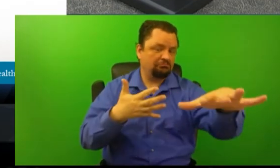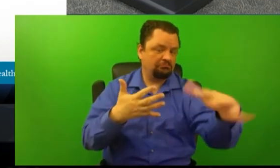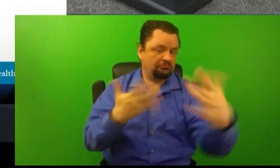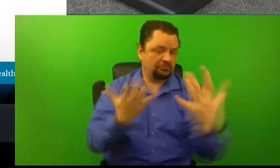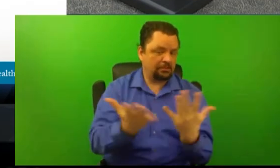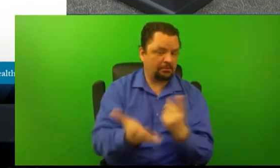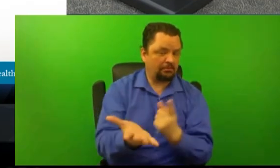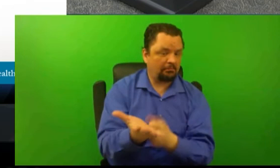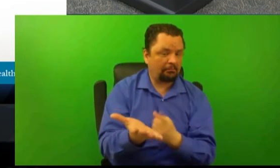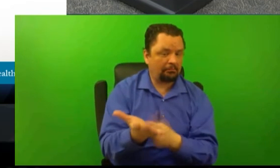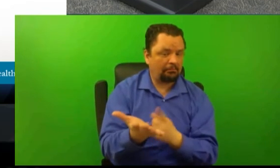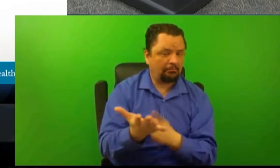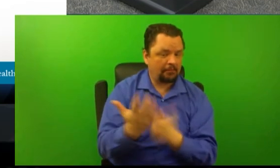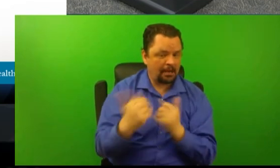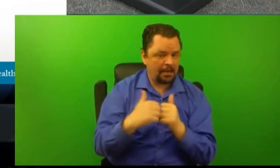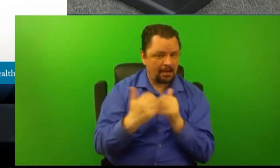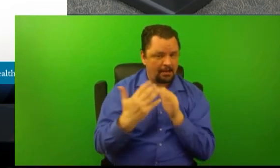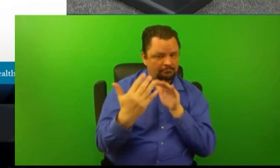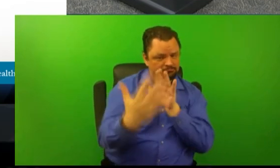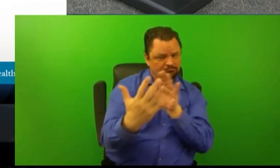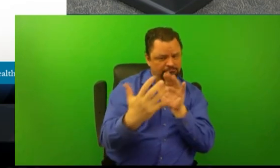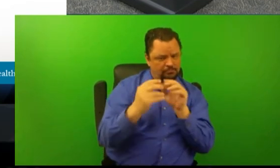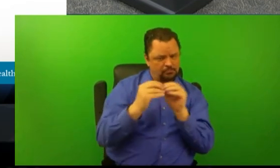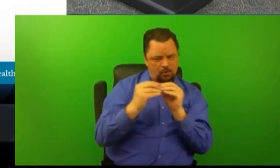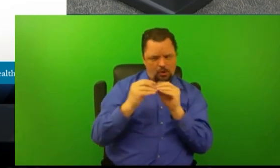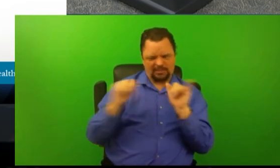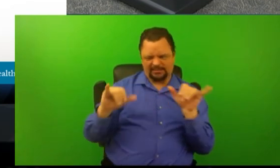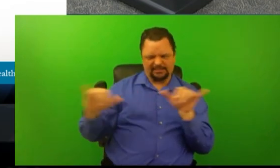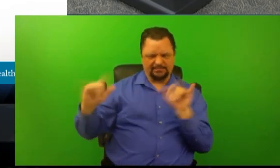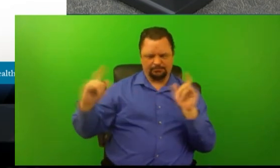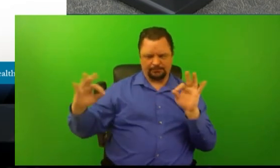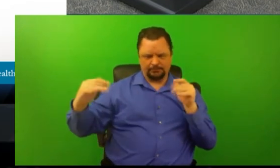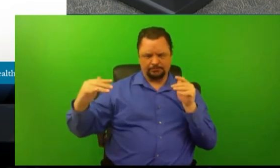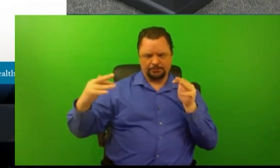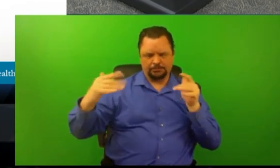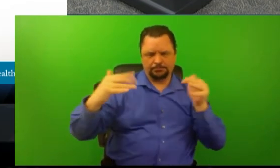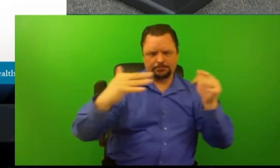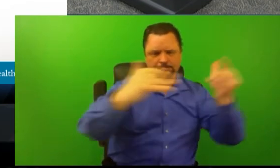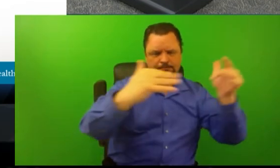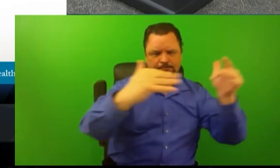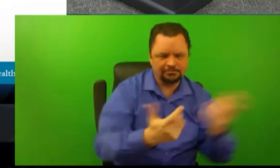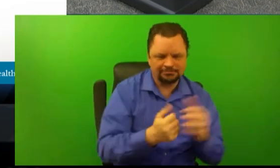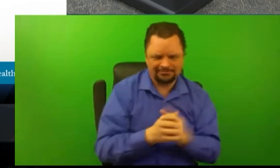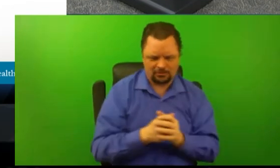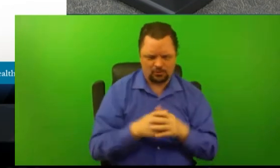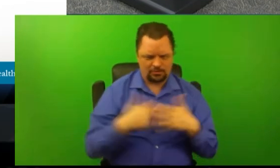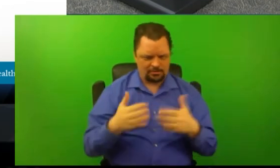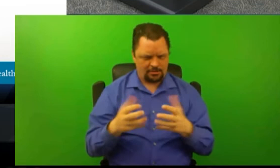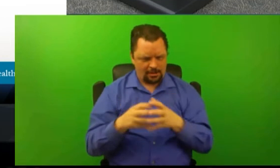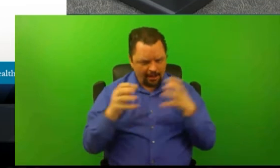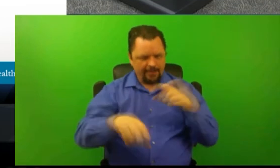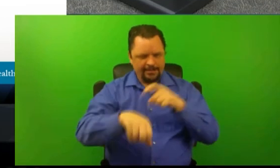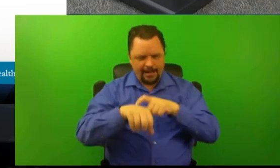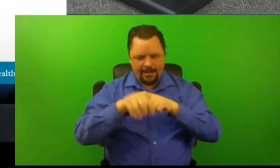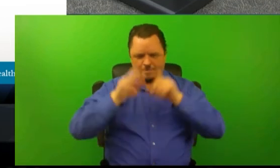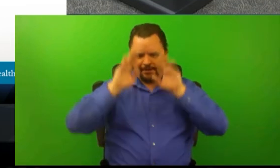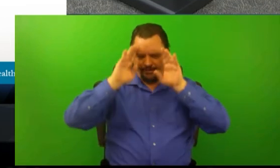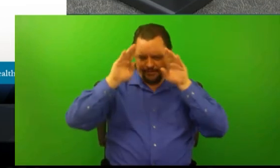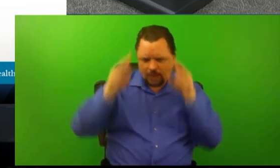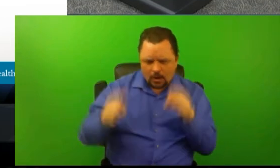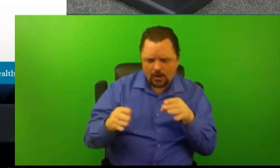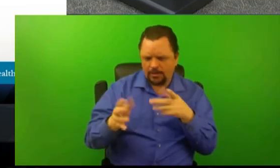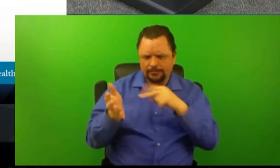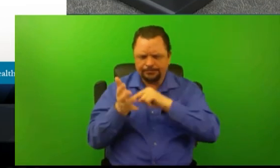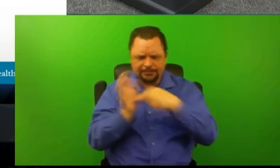plan. So it is something that takes a lot of time and intentional effort. And so we'll be looking to do that as